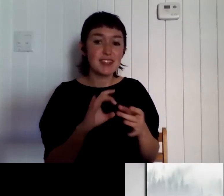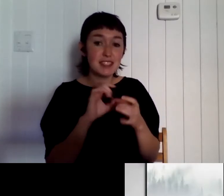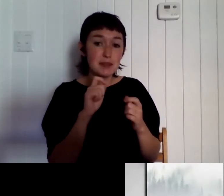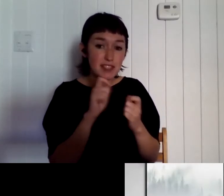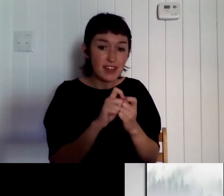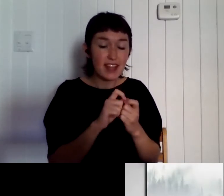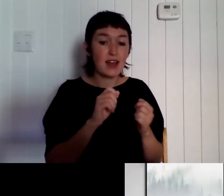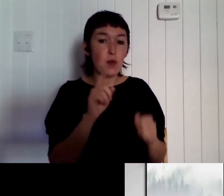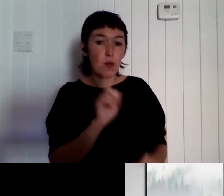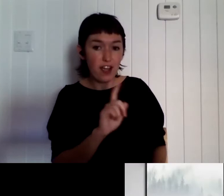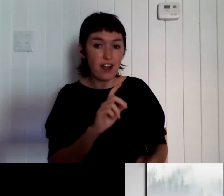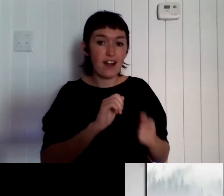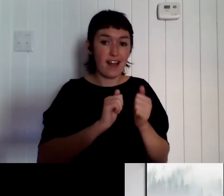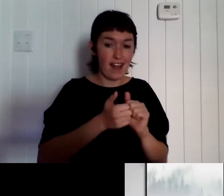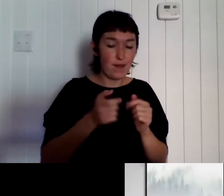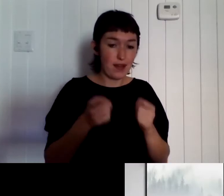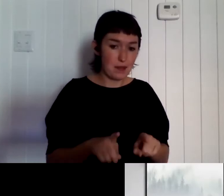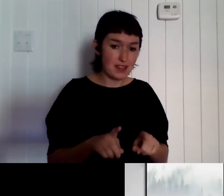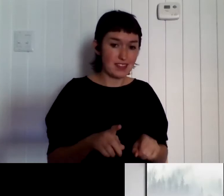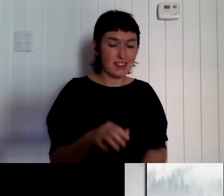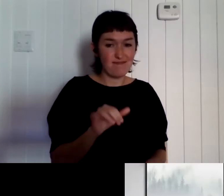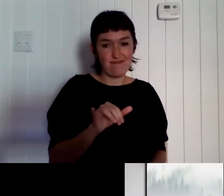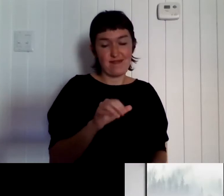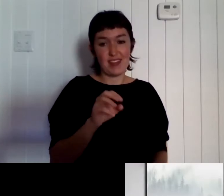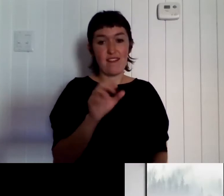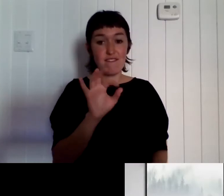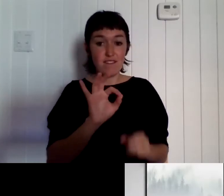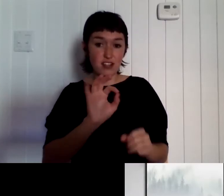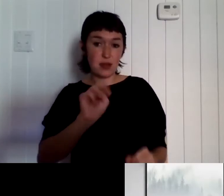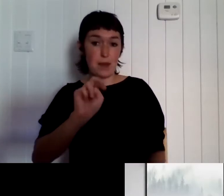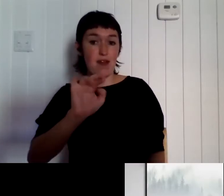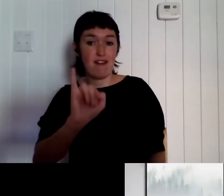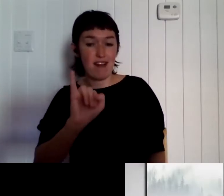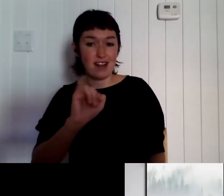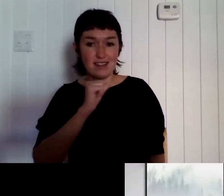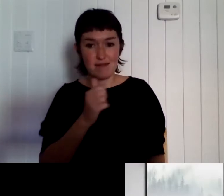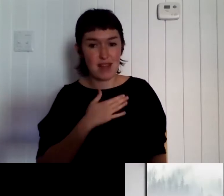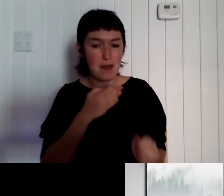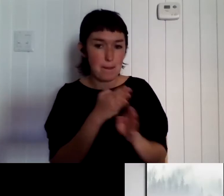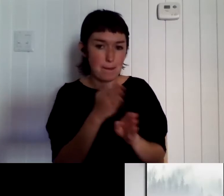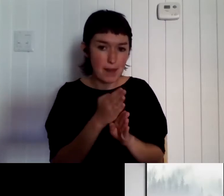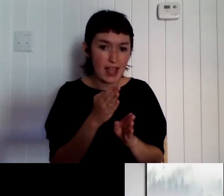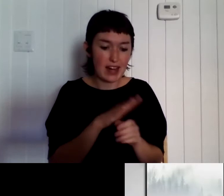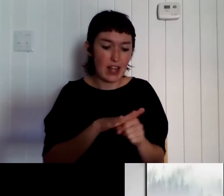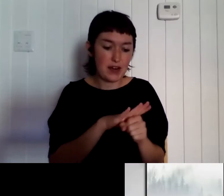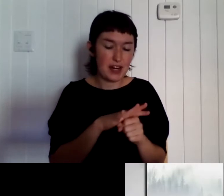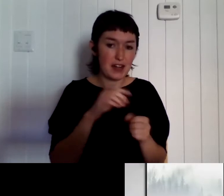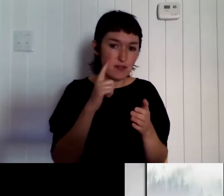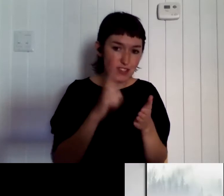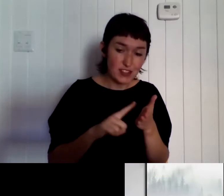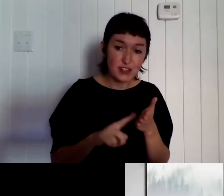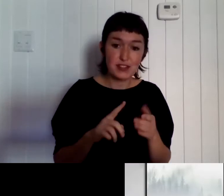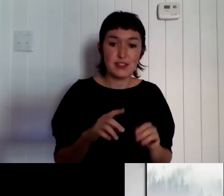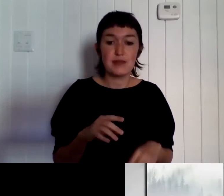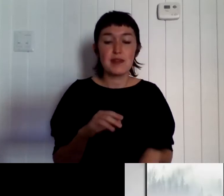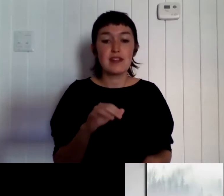happens, because again, functional MRI isn't my main area, and that's also not my area of research, but it's probably also something that's measured a lot